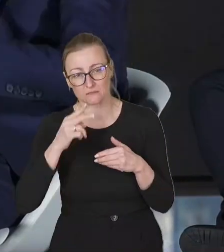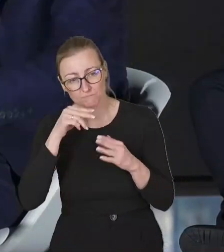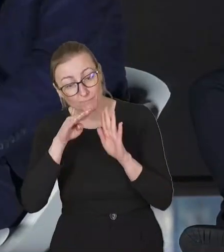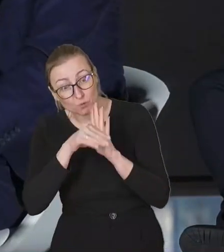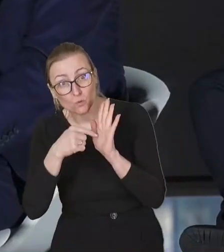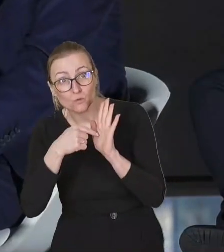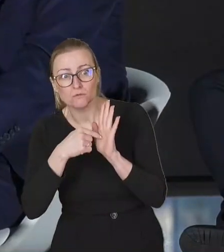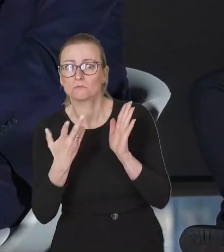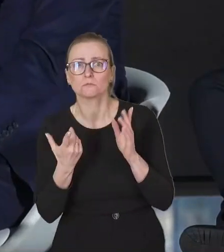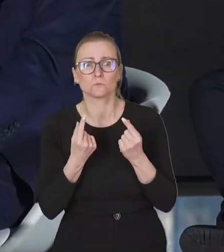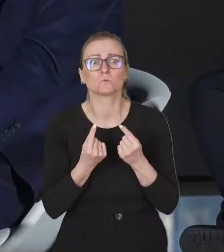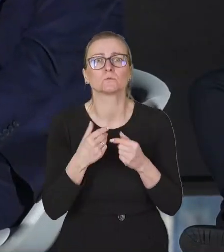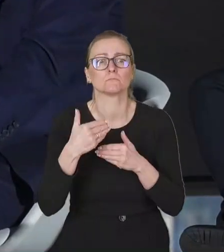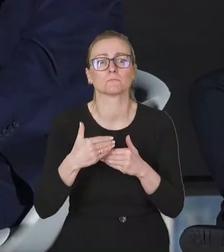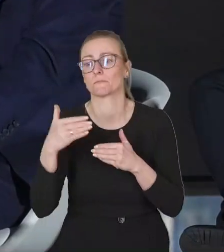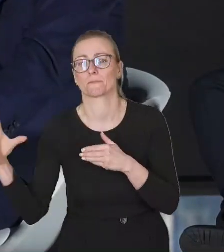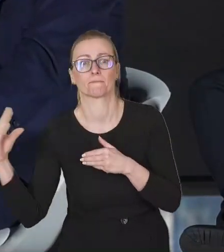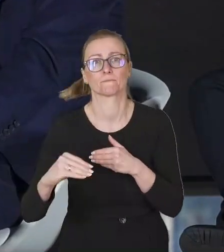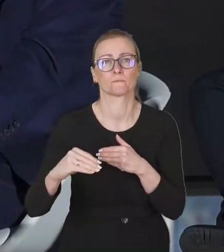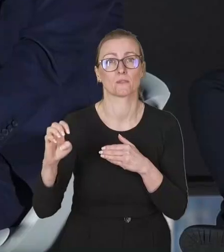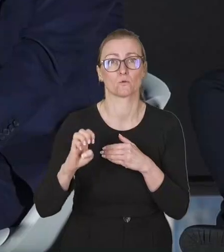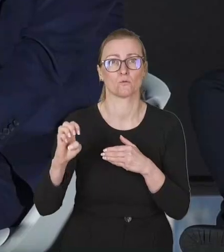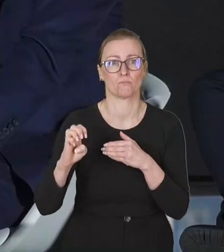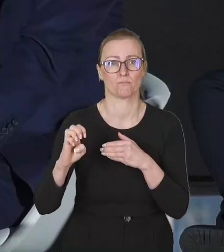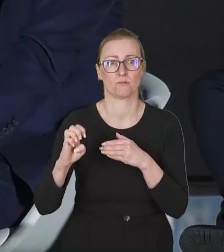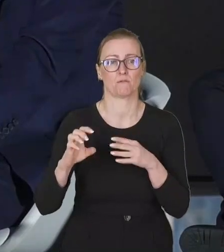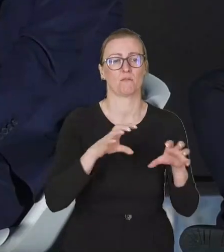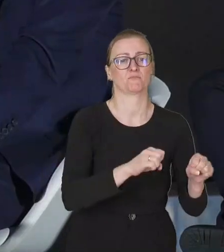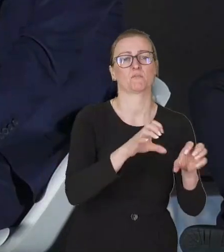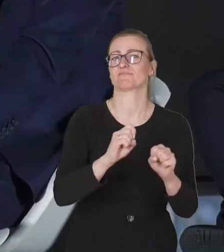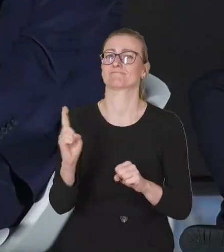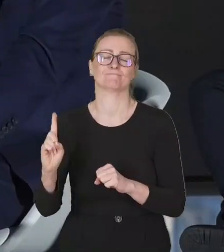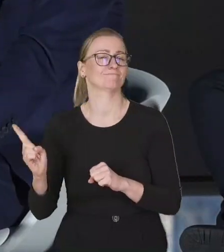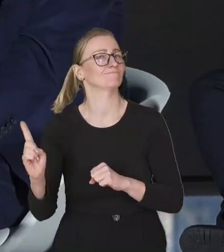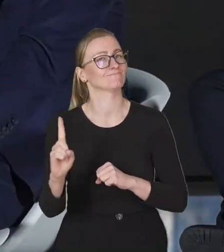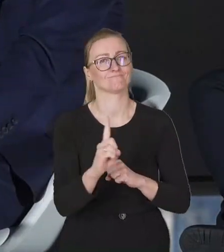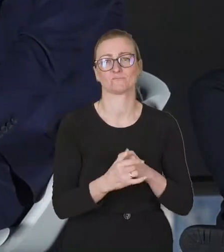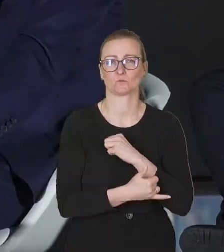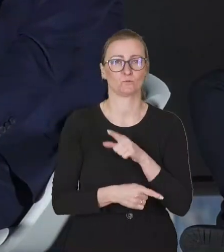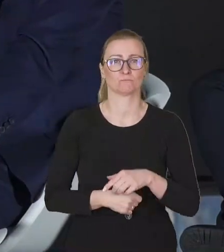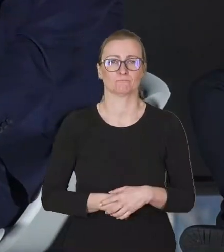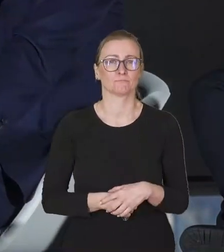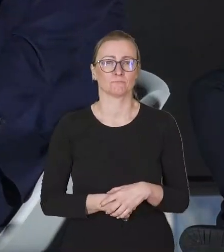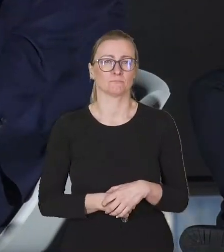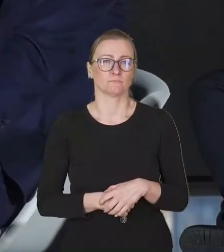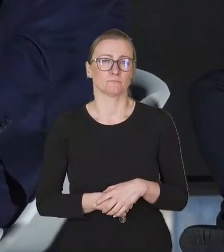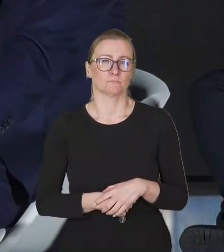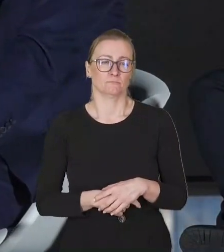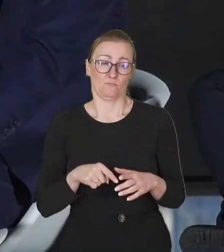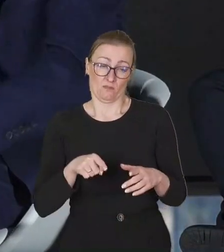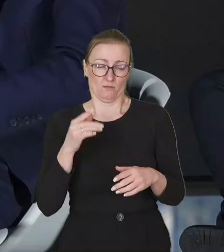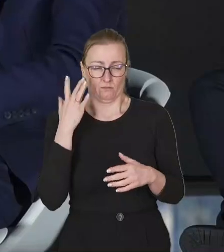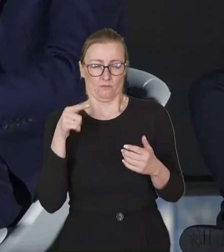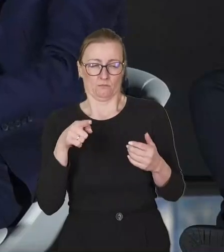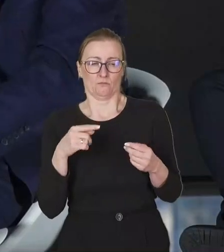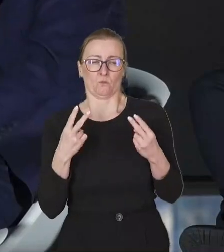helped our competitors to build their capabilities elsewhere. So now I think it's the time to change this policy and to